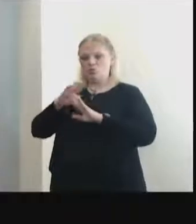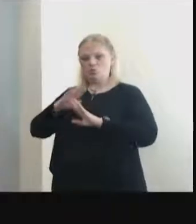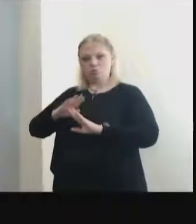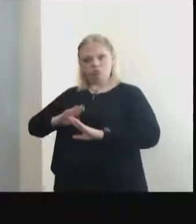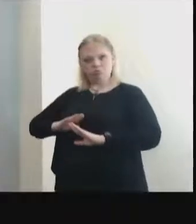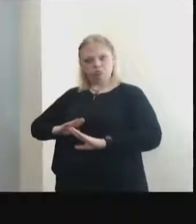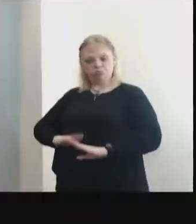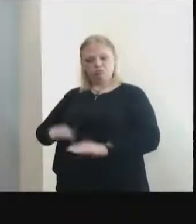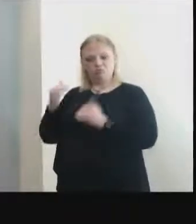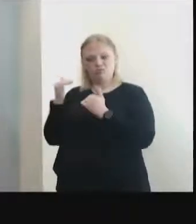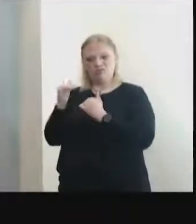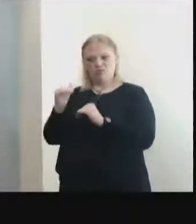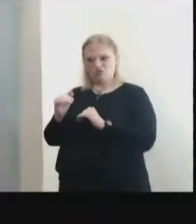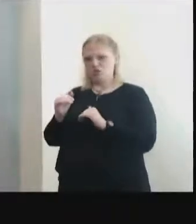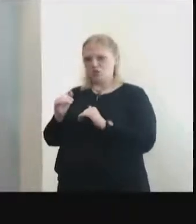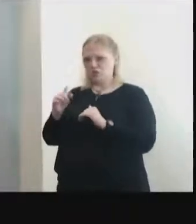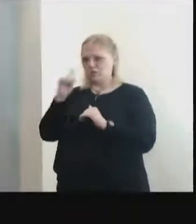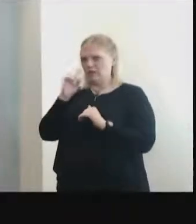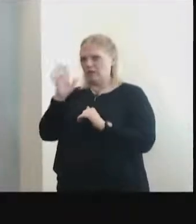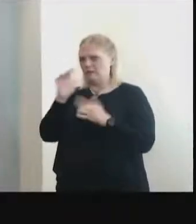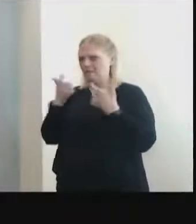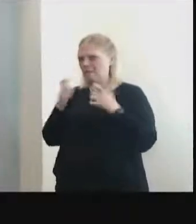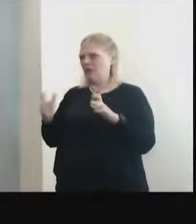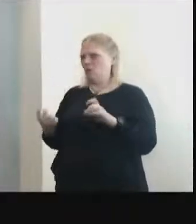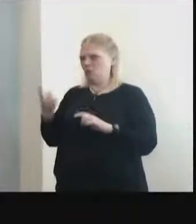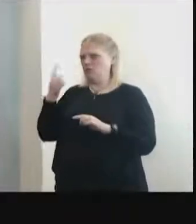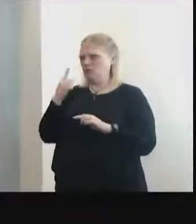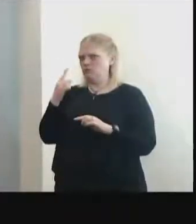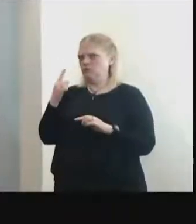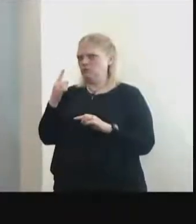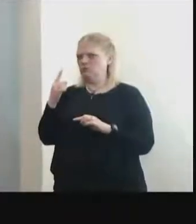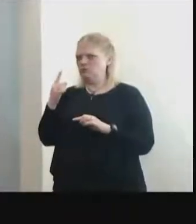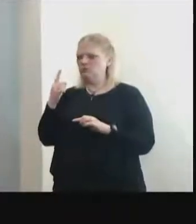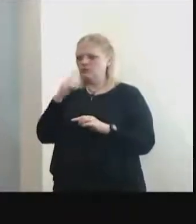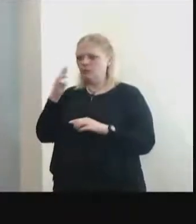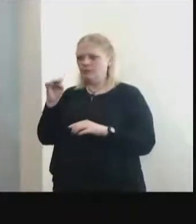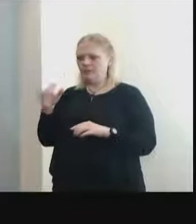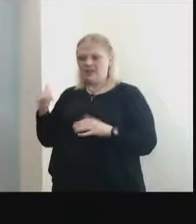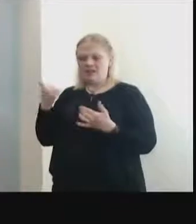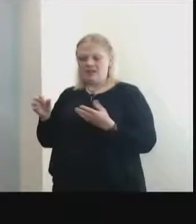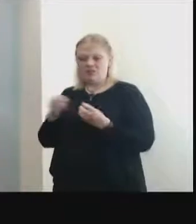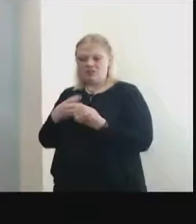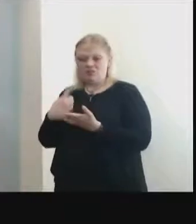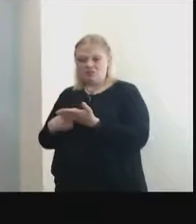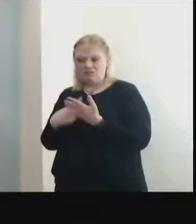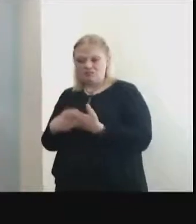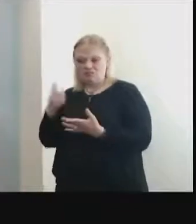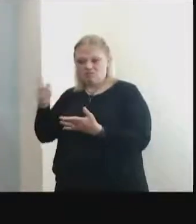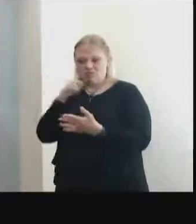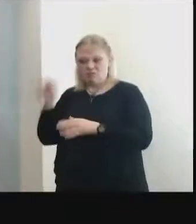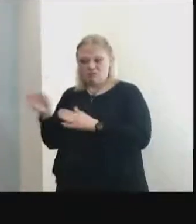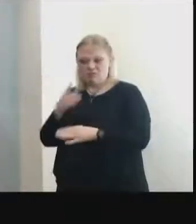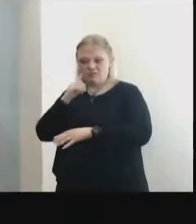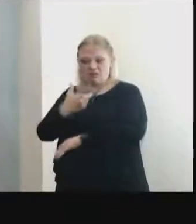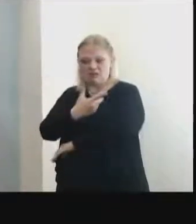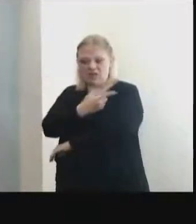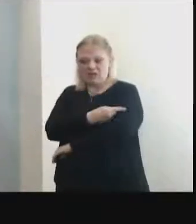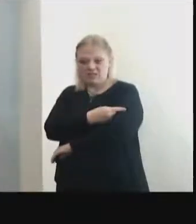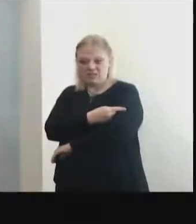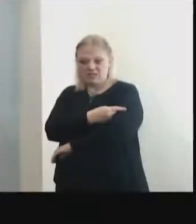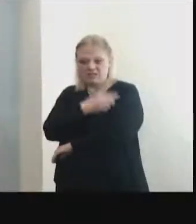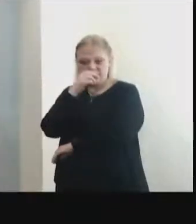jump in those, I think, in the month of May here. Yes. Have there been any more discussions at all with the state about your plan for vaccinations